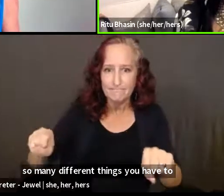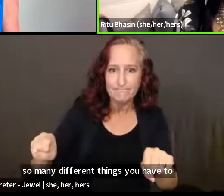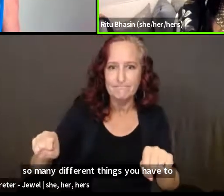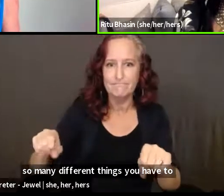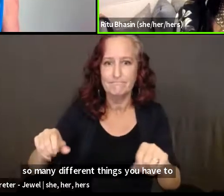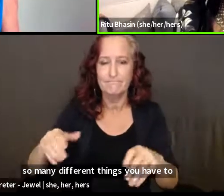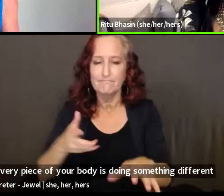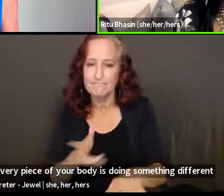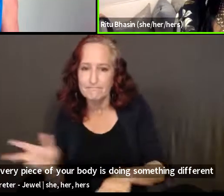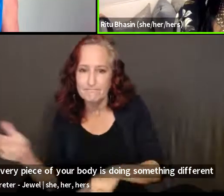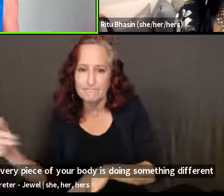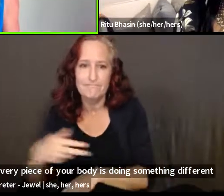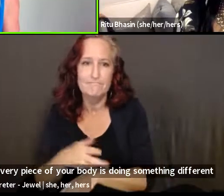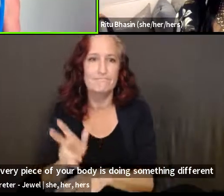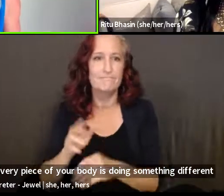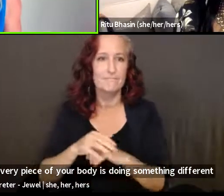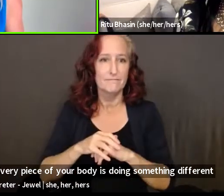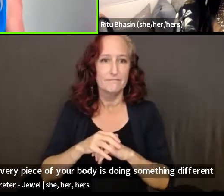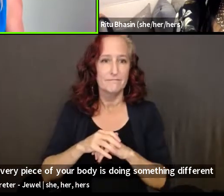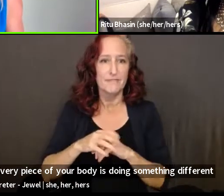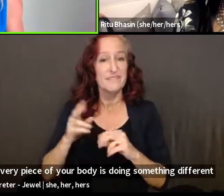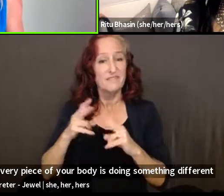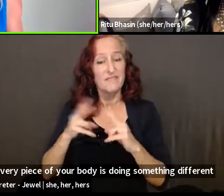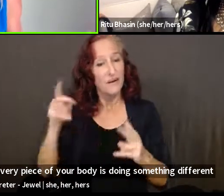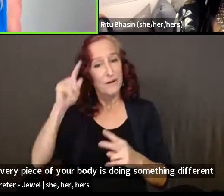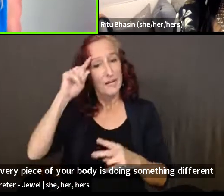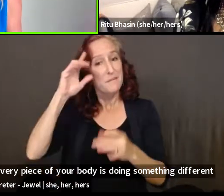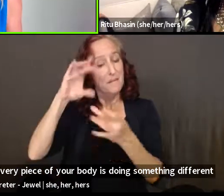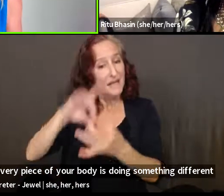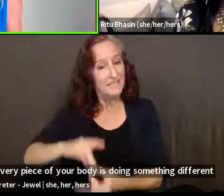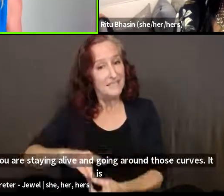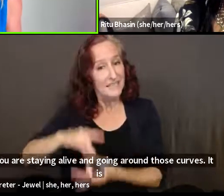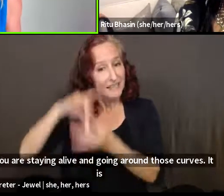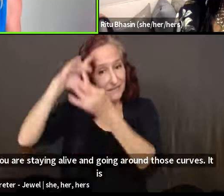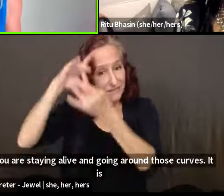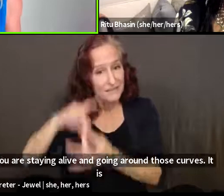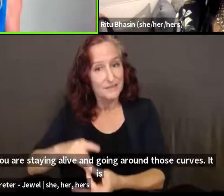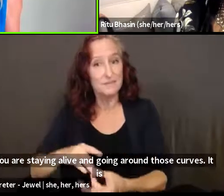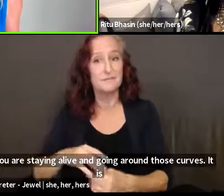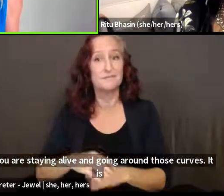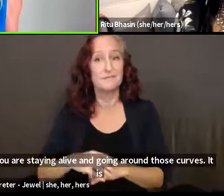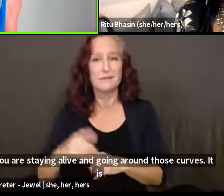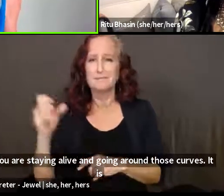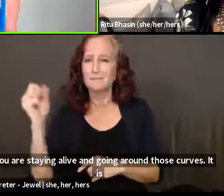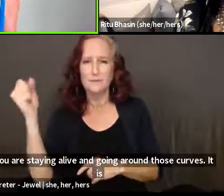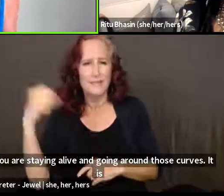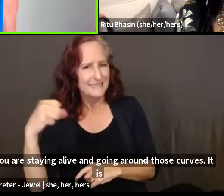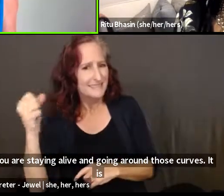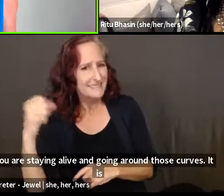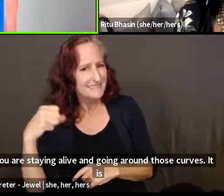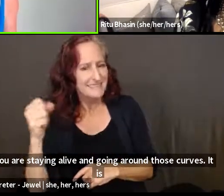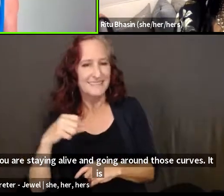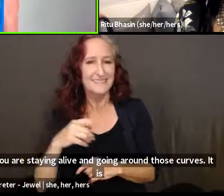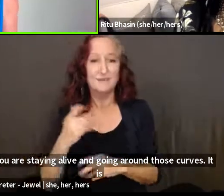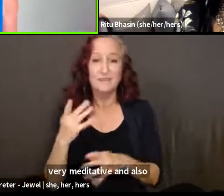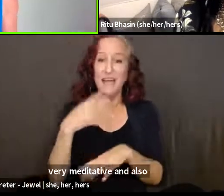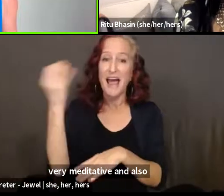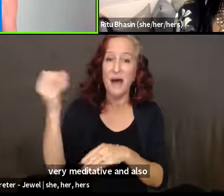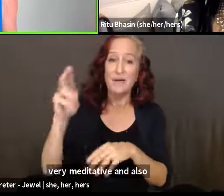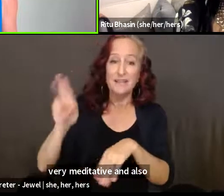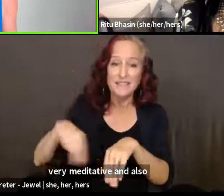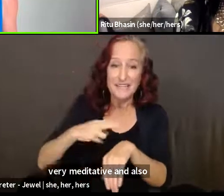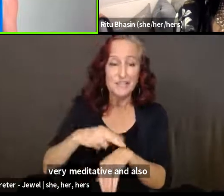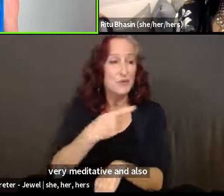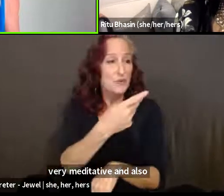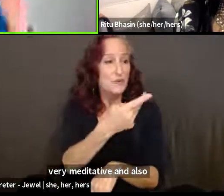curves. And so it's very meditative, and also gets us out into nature. And Wayne and I do it